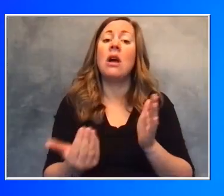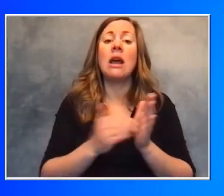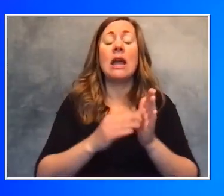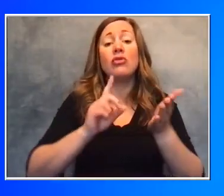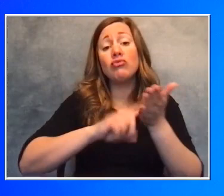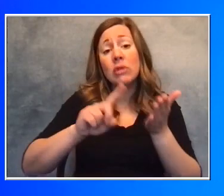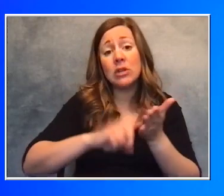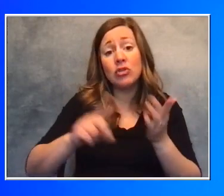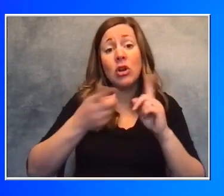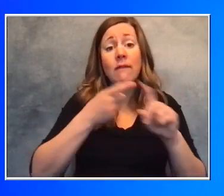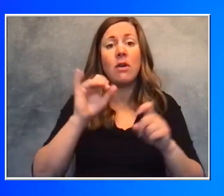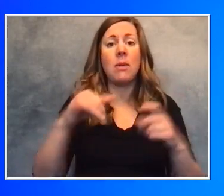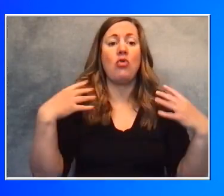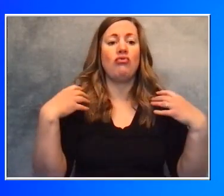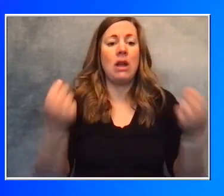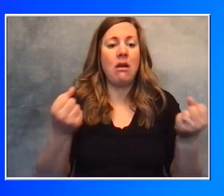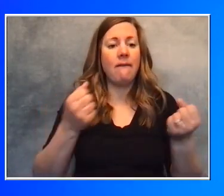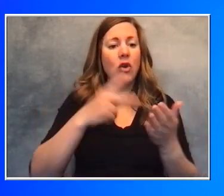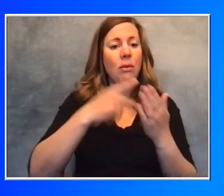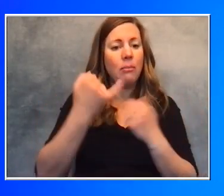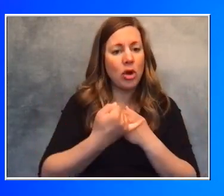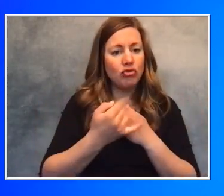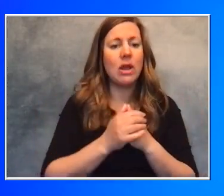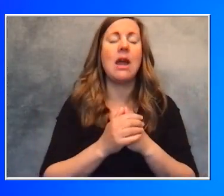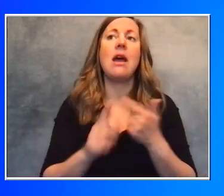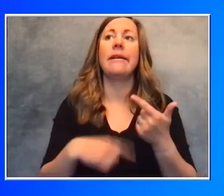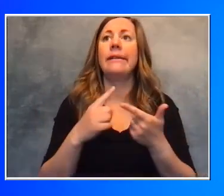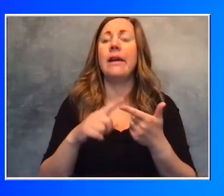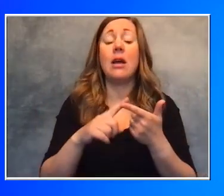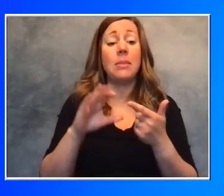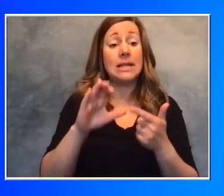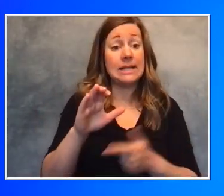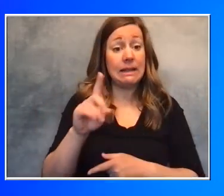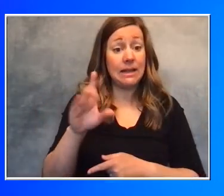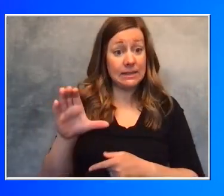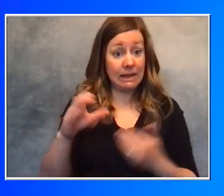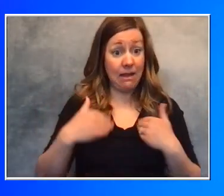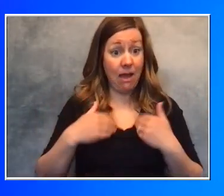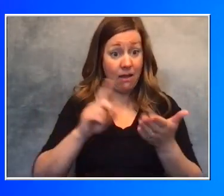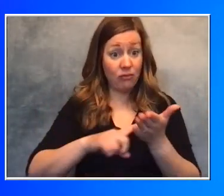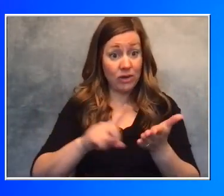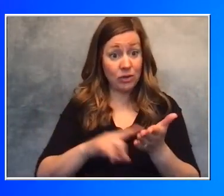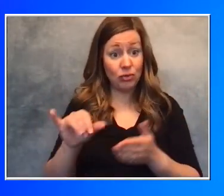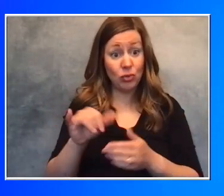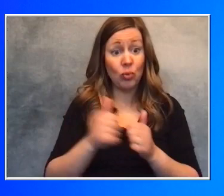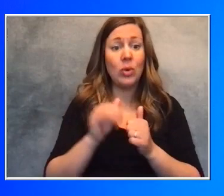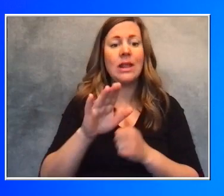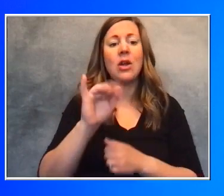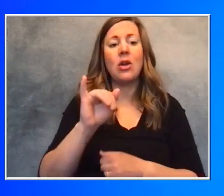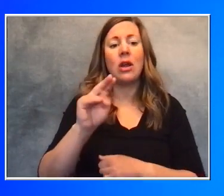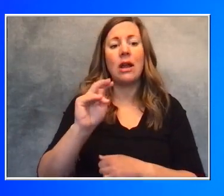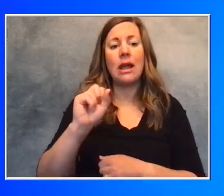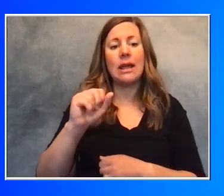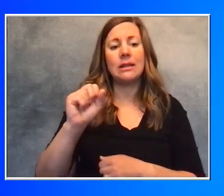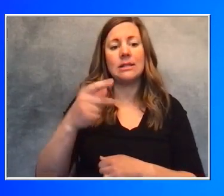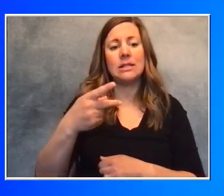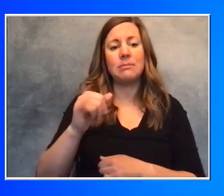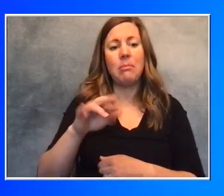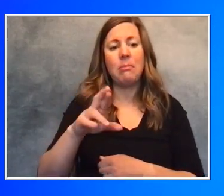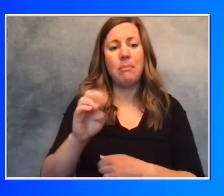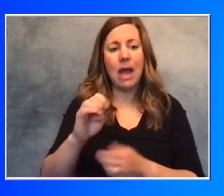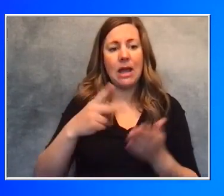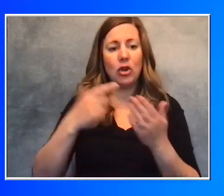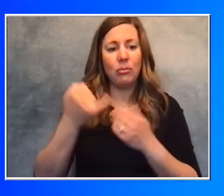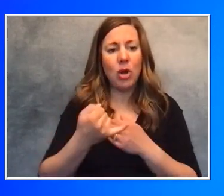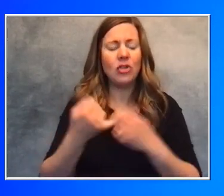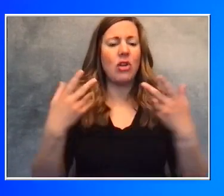the Recover Project. There's research from the CDC in terms of their Inspire project, looking at the